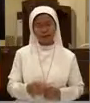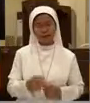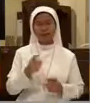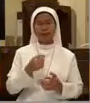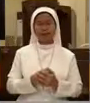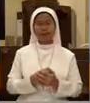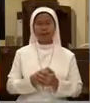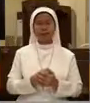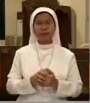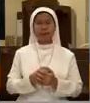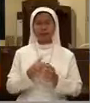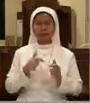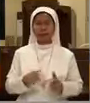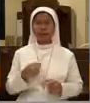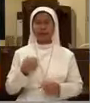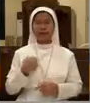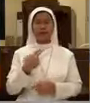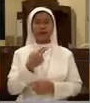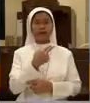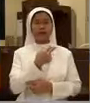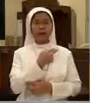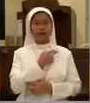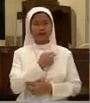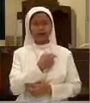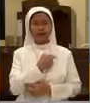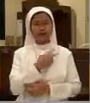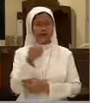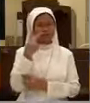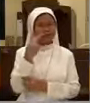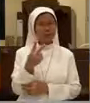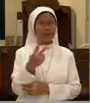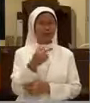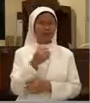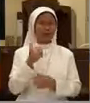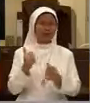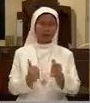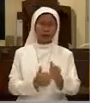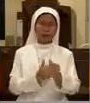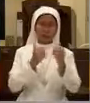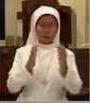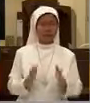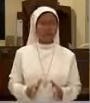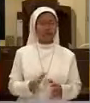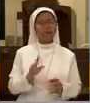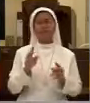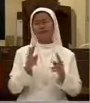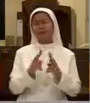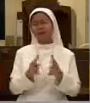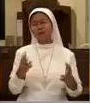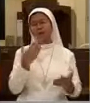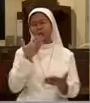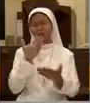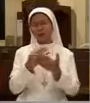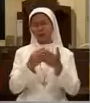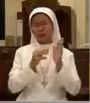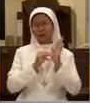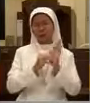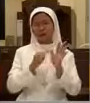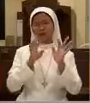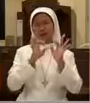Let us turn to the apostles, our models in mission and